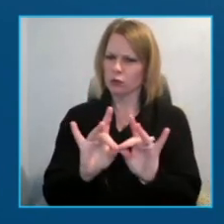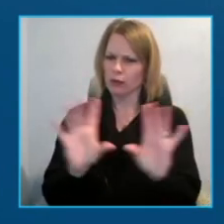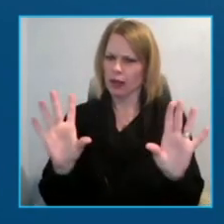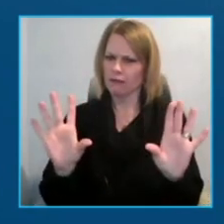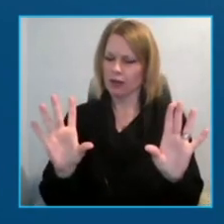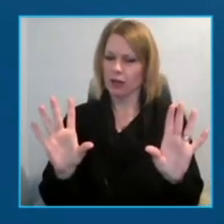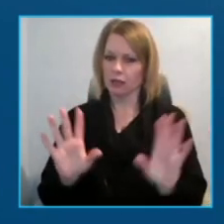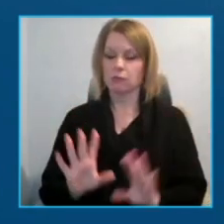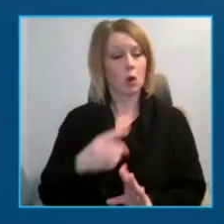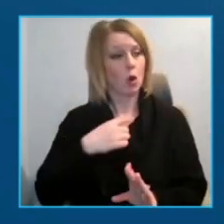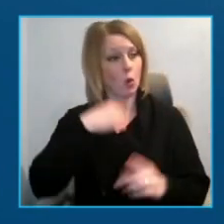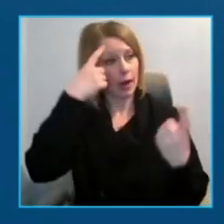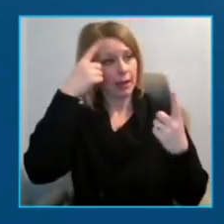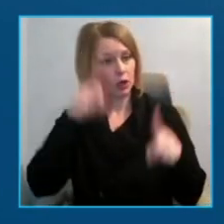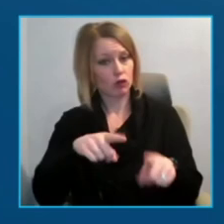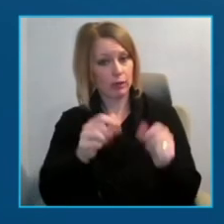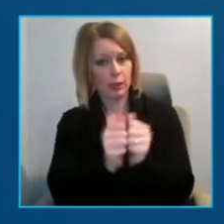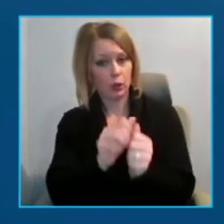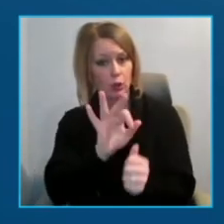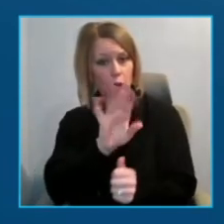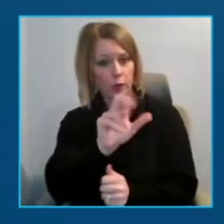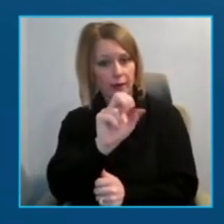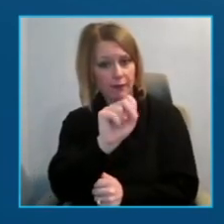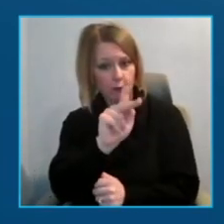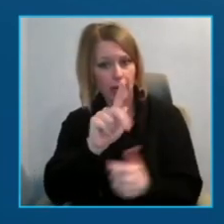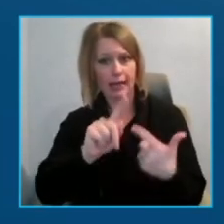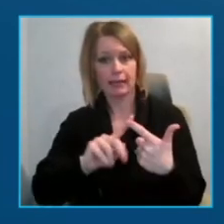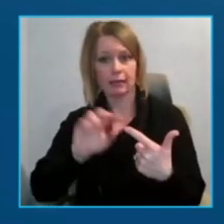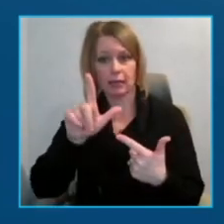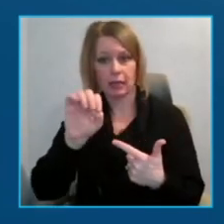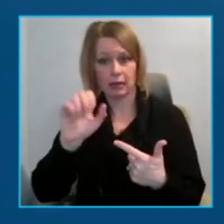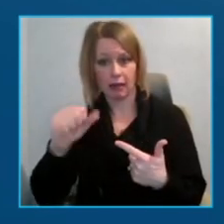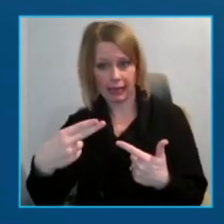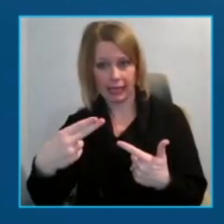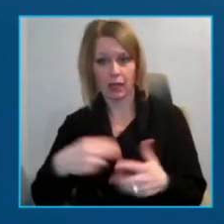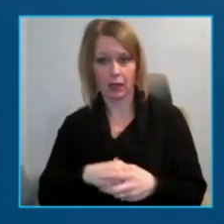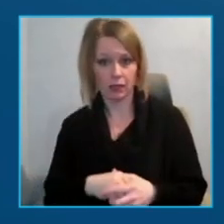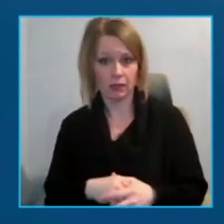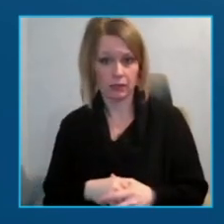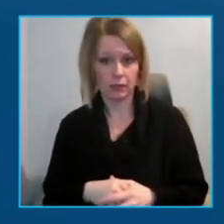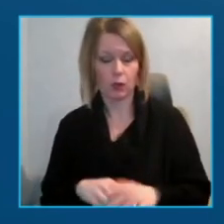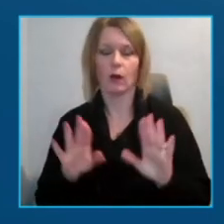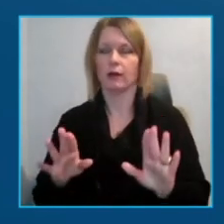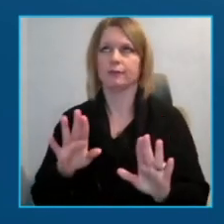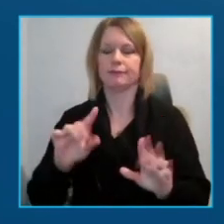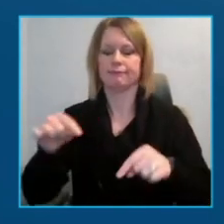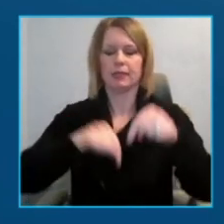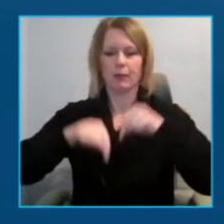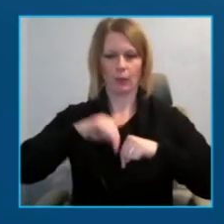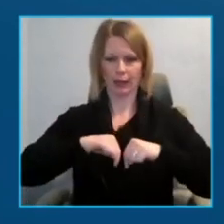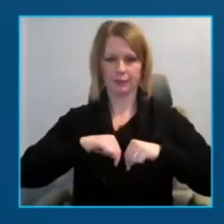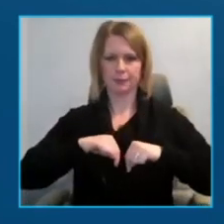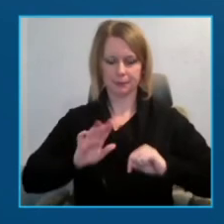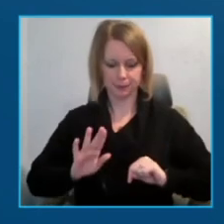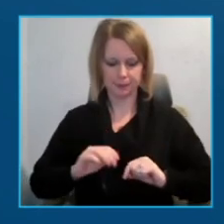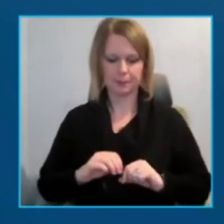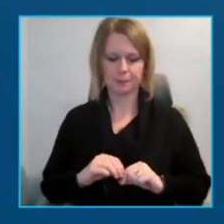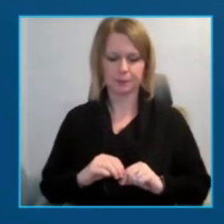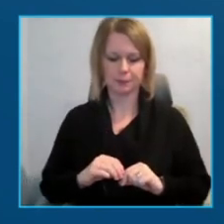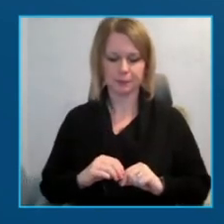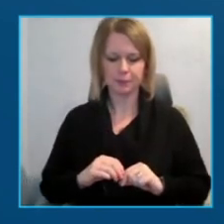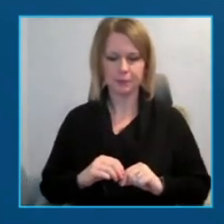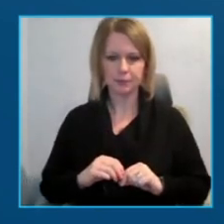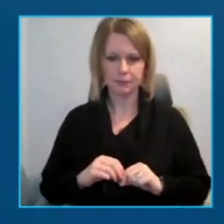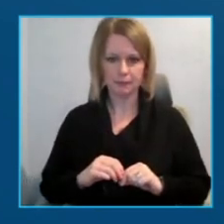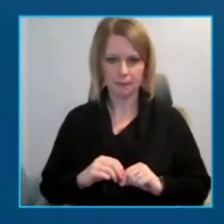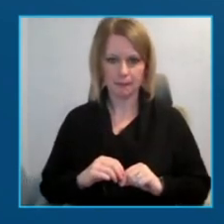Frank and Leah that the RB, first of all, let me step back a minute. It is clear when you